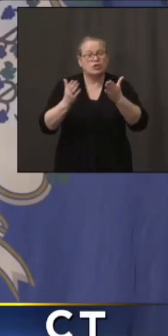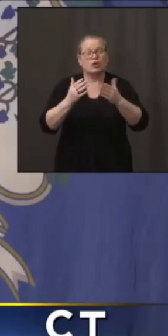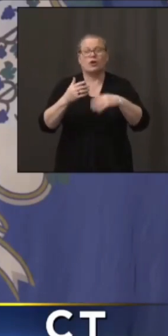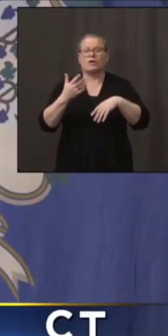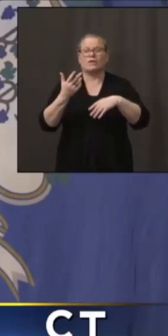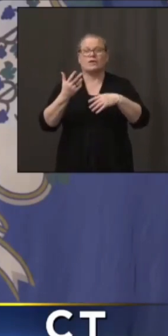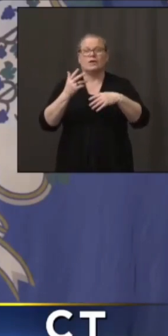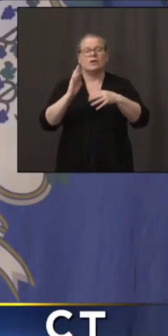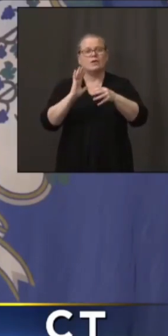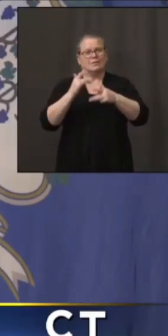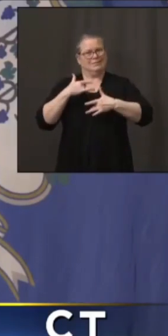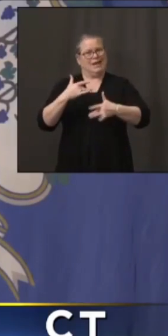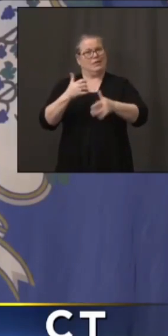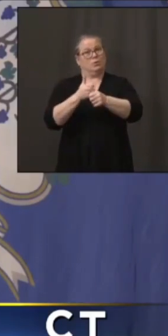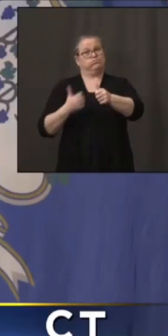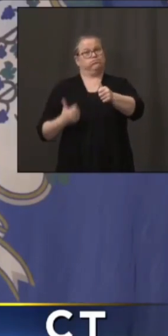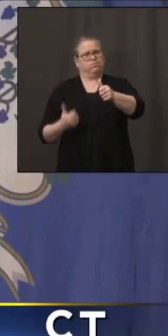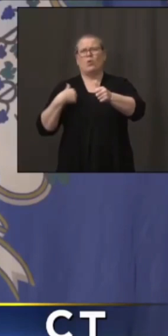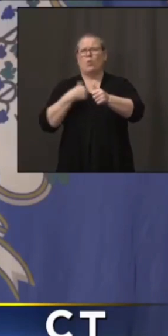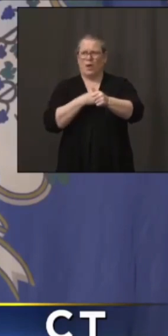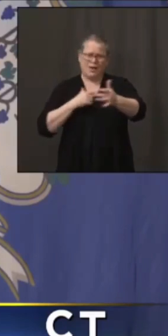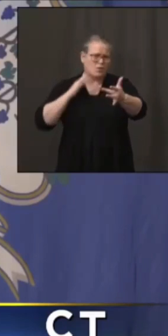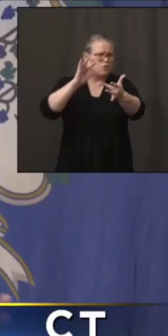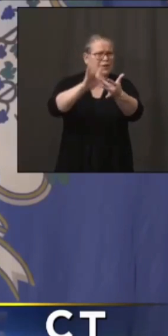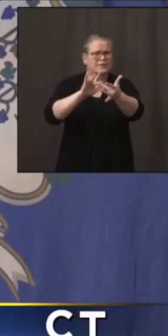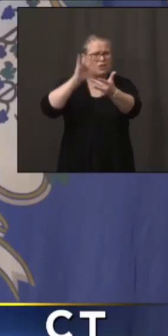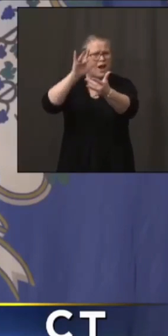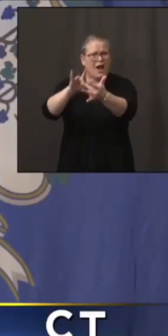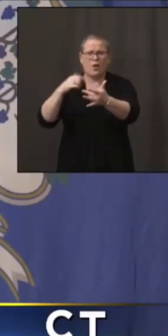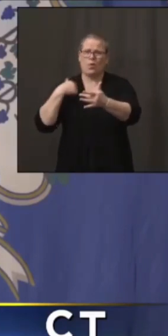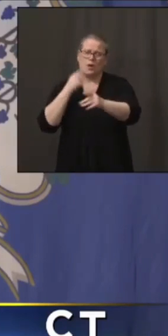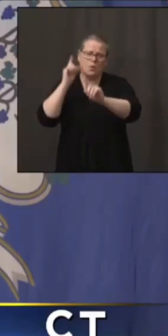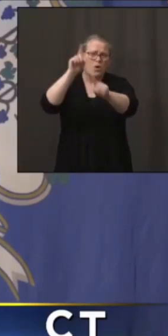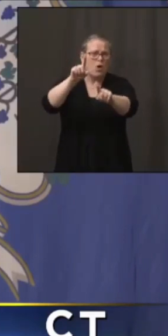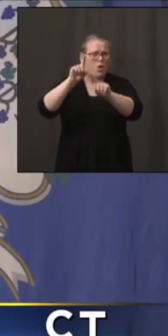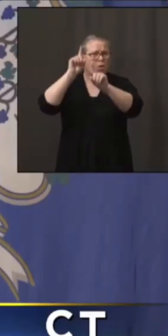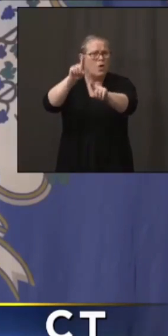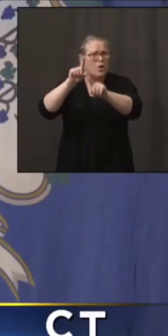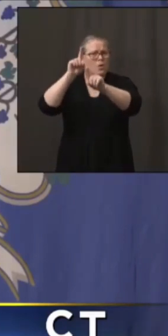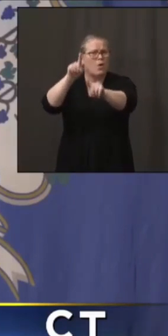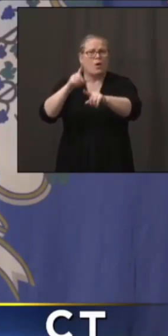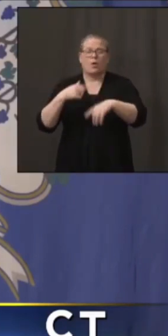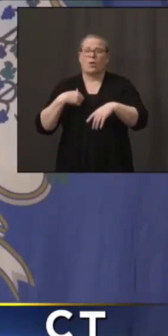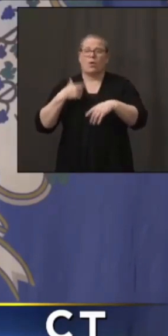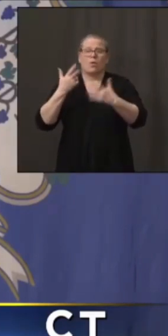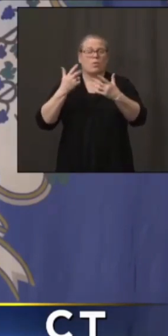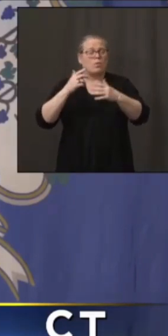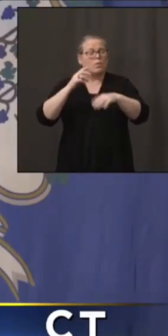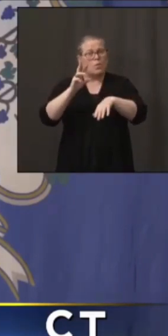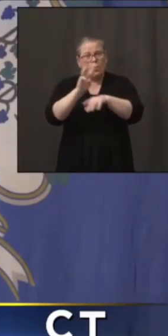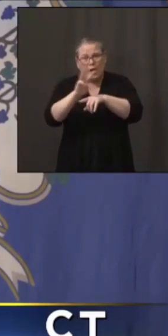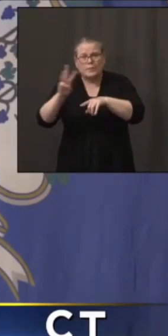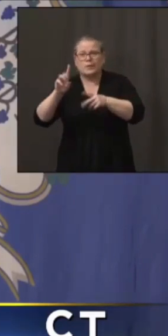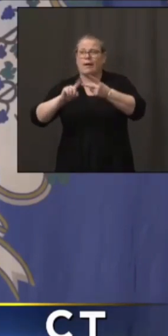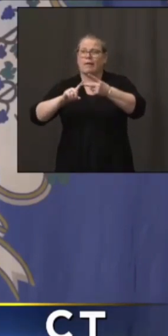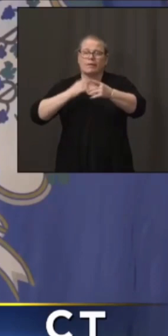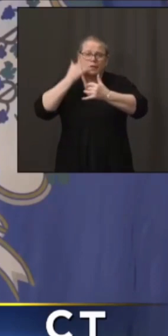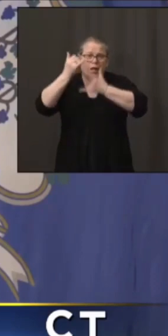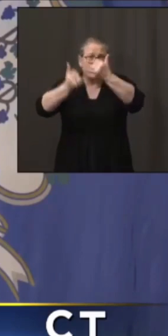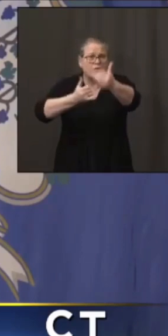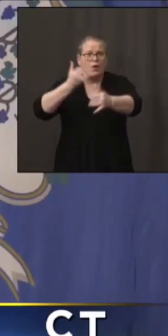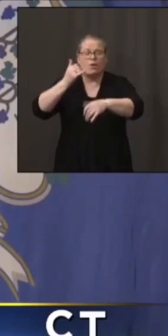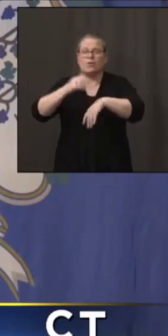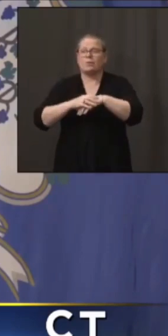We bring the test and the vaccine to you. We reach out to you online, as Joshua said. We reach out to you by telephone, reach out to you through